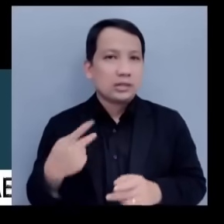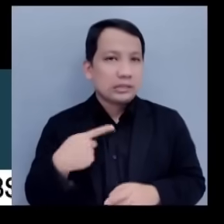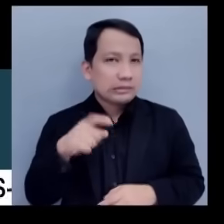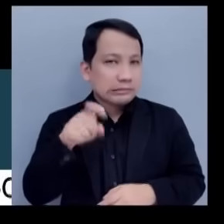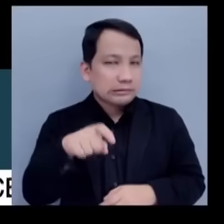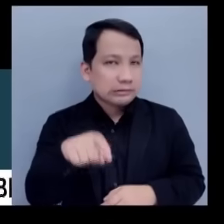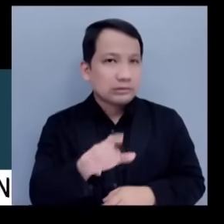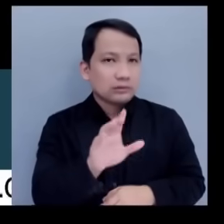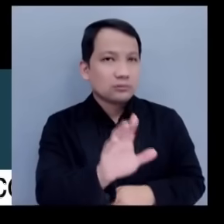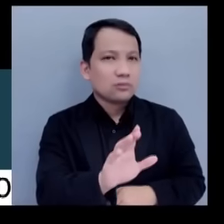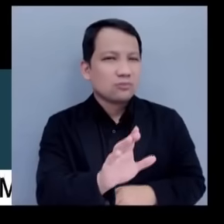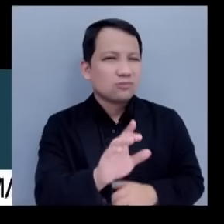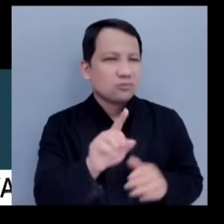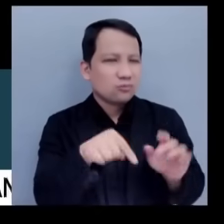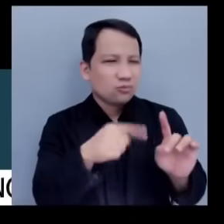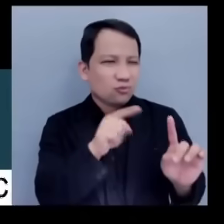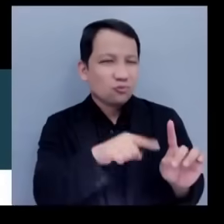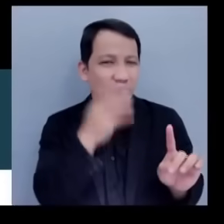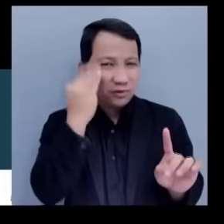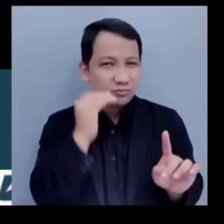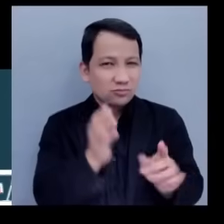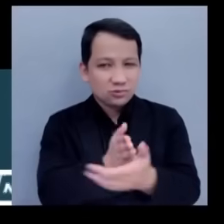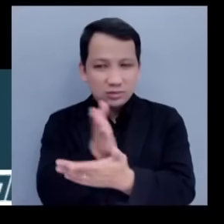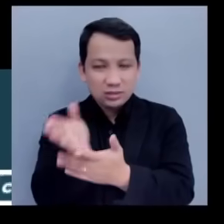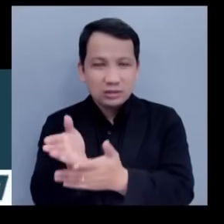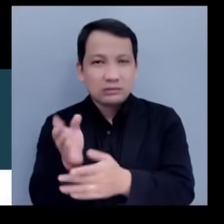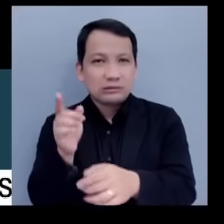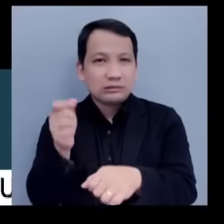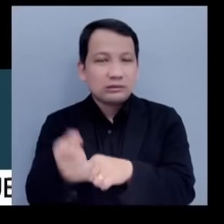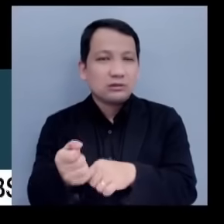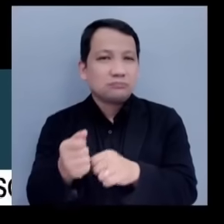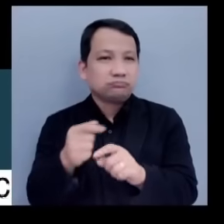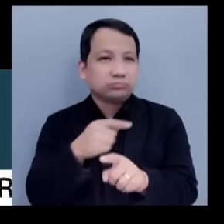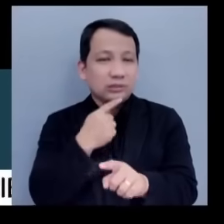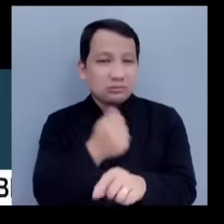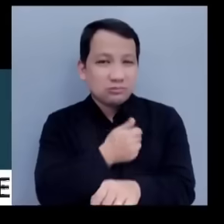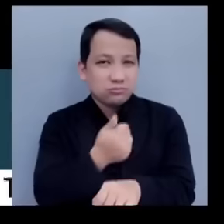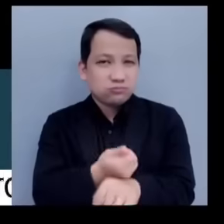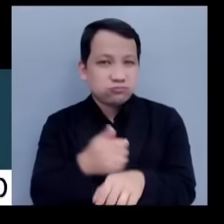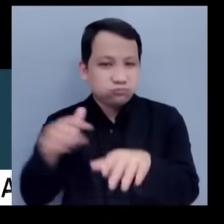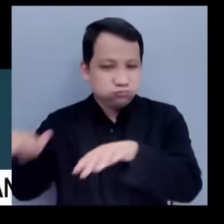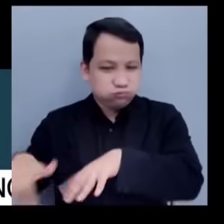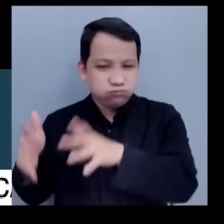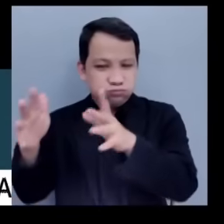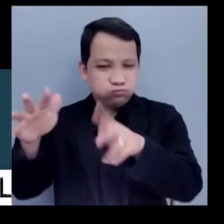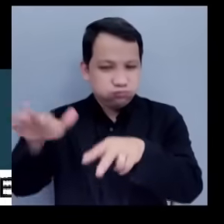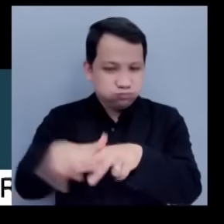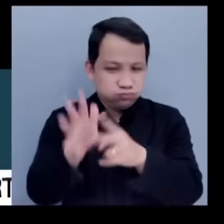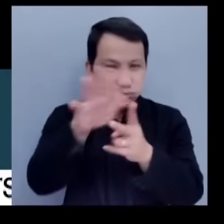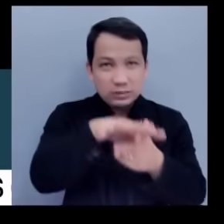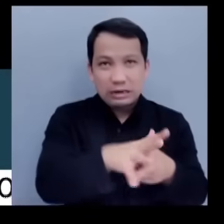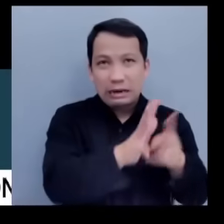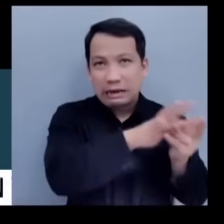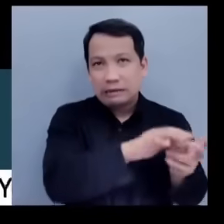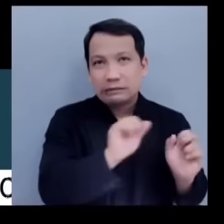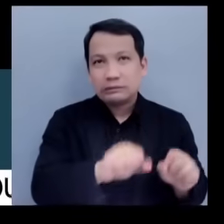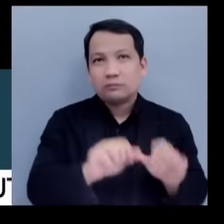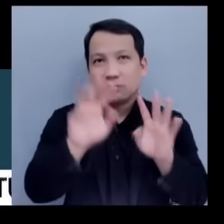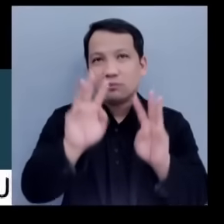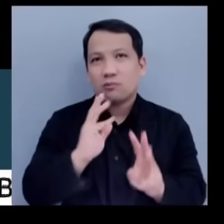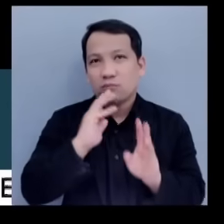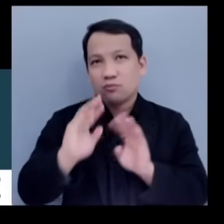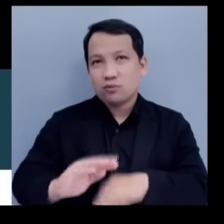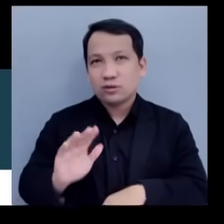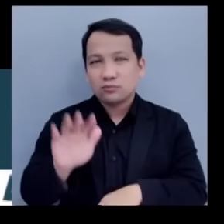of them, but one was able to reach the shore in time. Authorities said the waves were big yesterday, noting inclement weather in